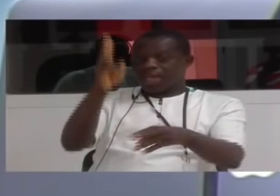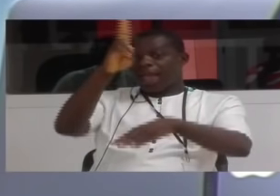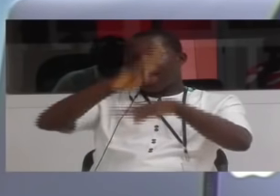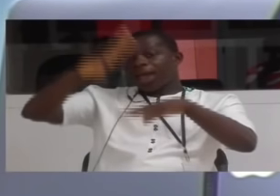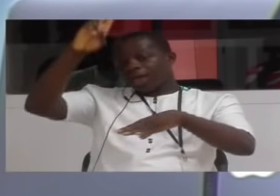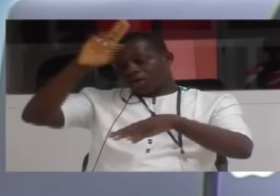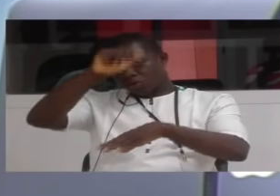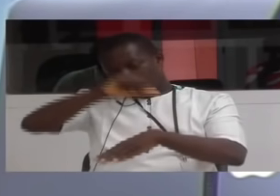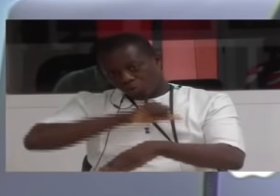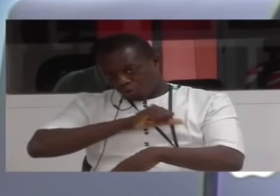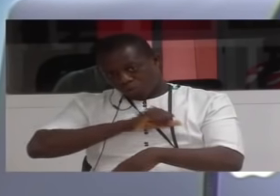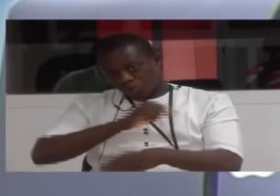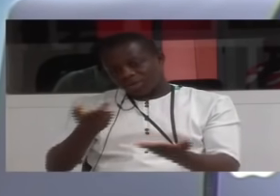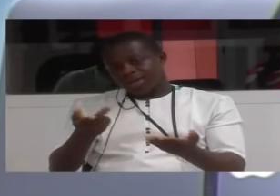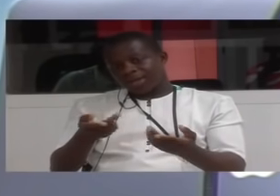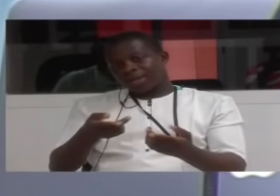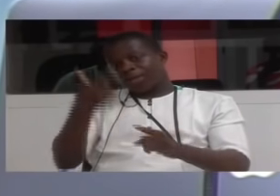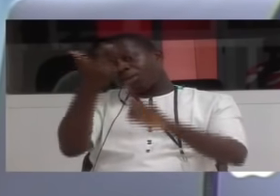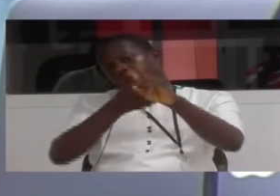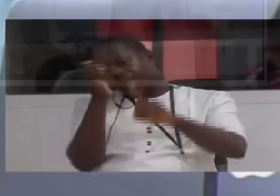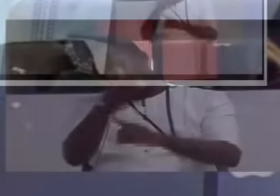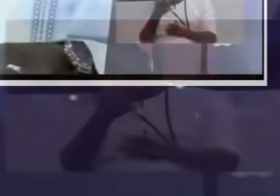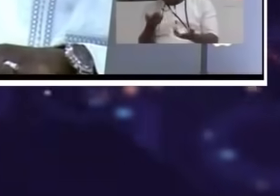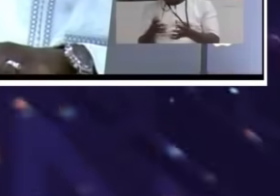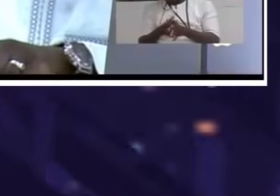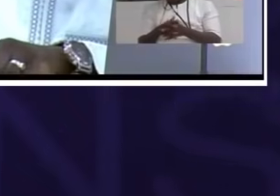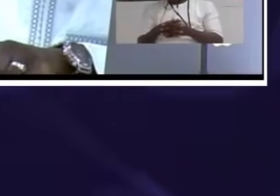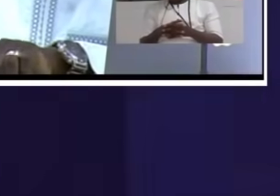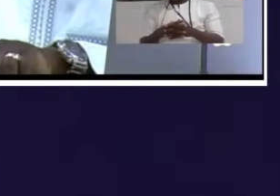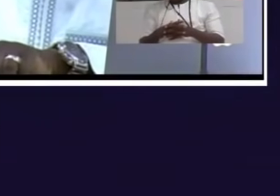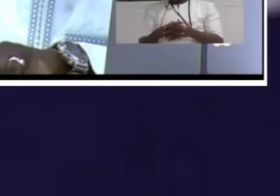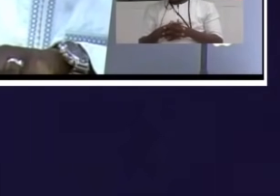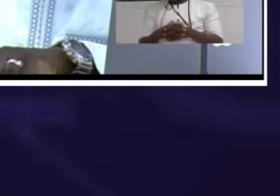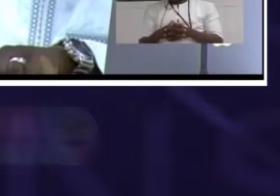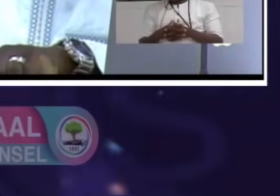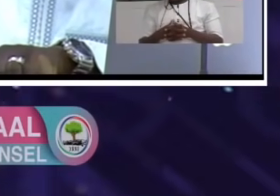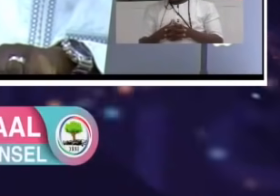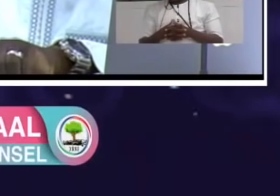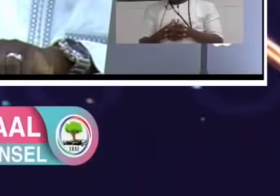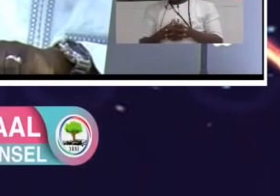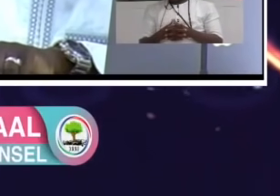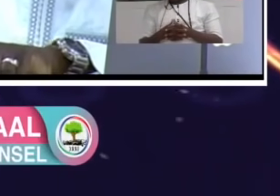your salary. So mugini legui ñu la fay allowance bo xamne mo oppa sa fay wer.